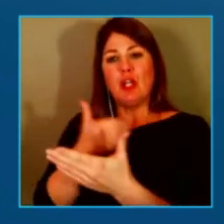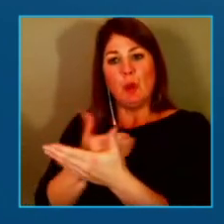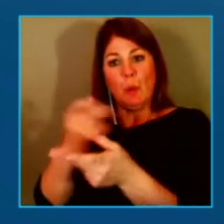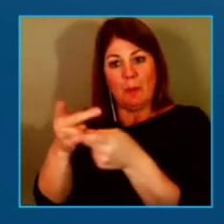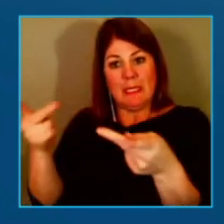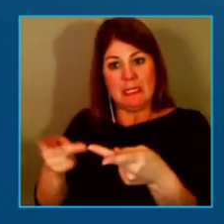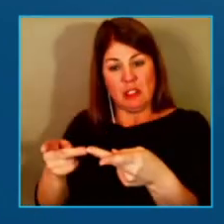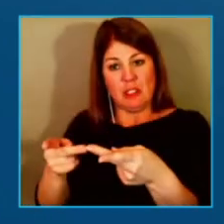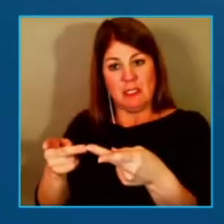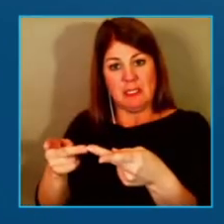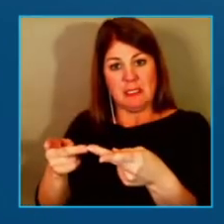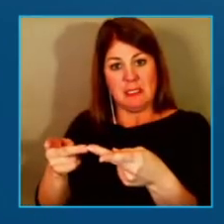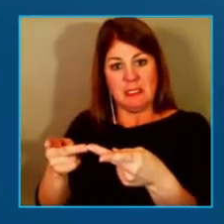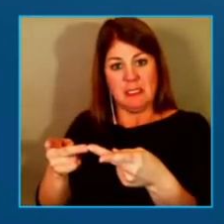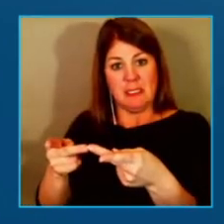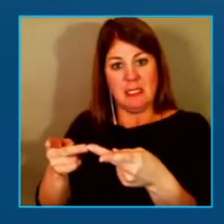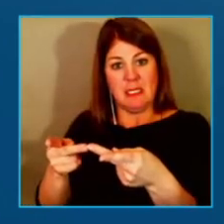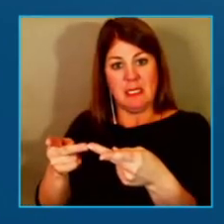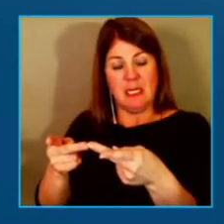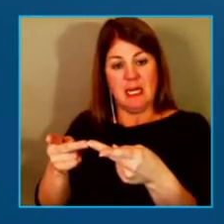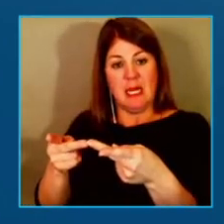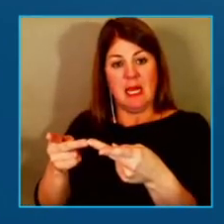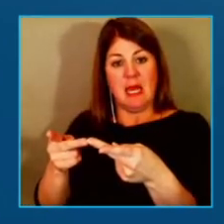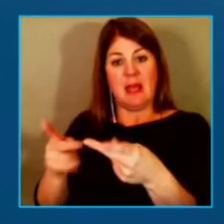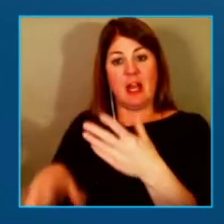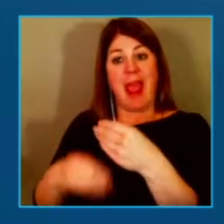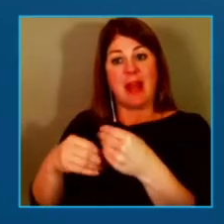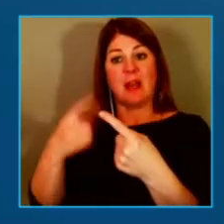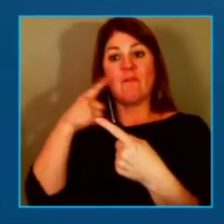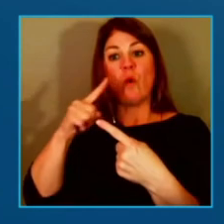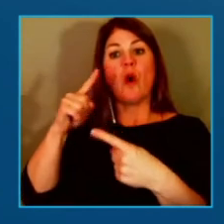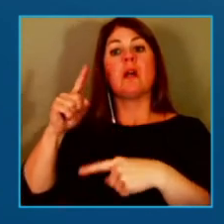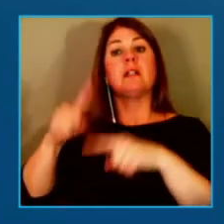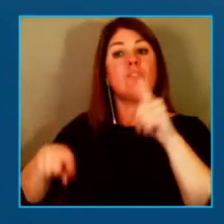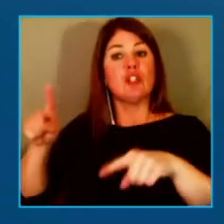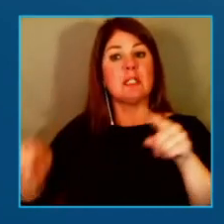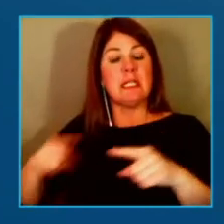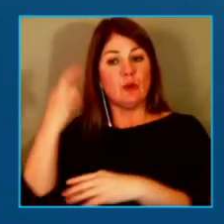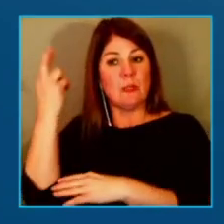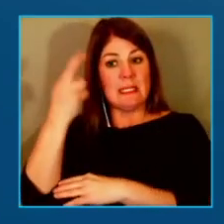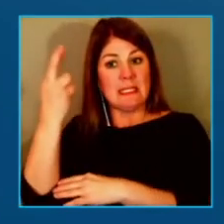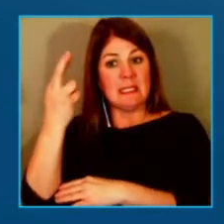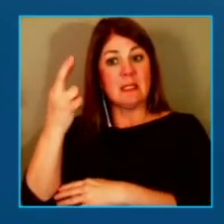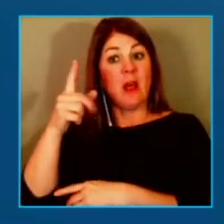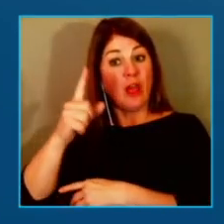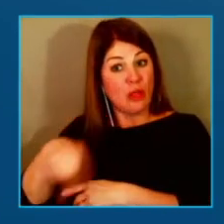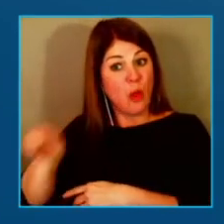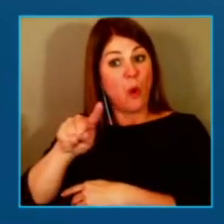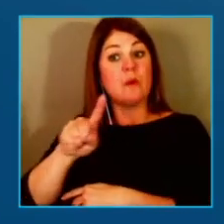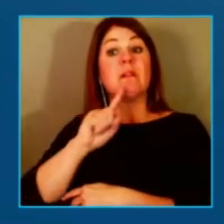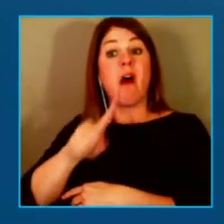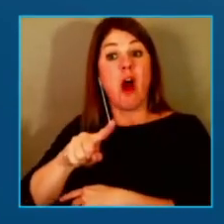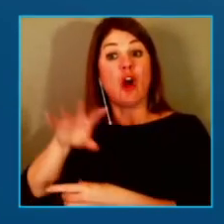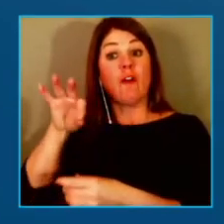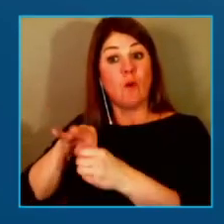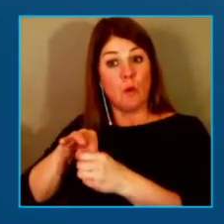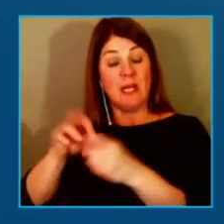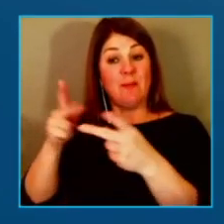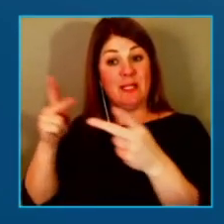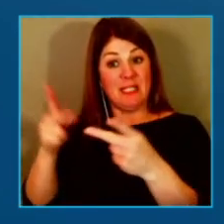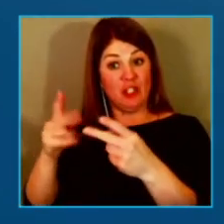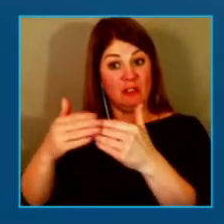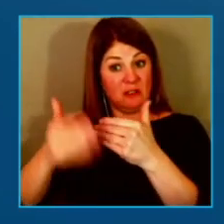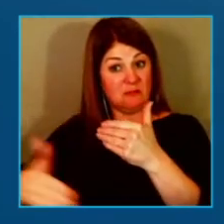positions that are being put in for diversity purposes will be voting positions going forward. So those are my